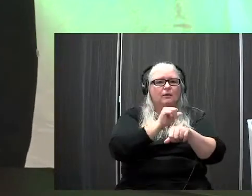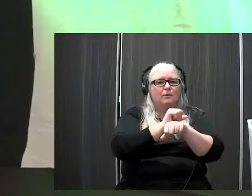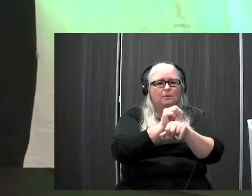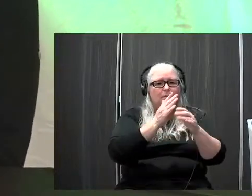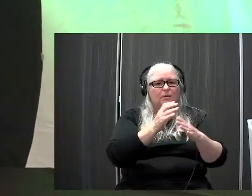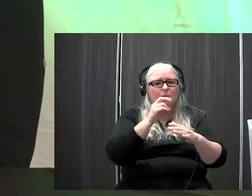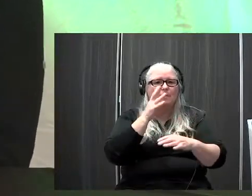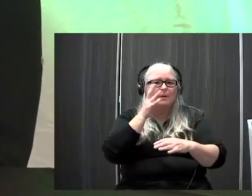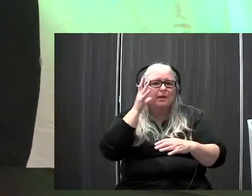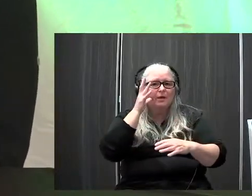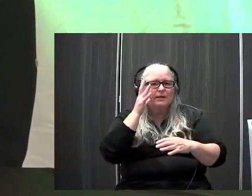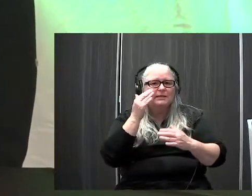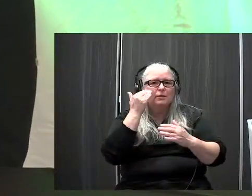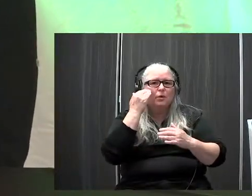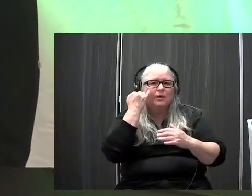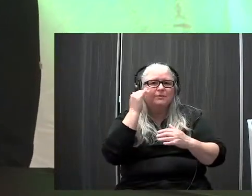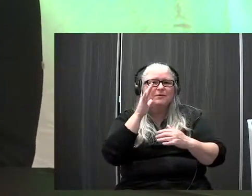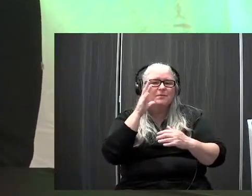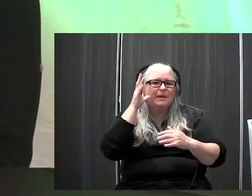an IEP.